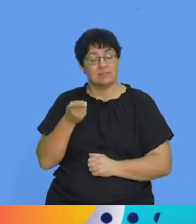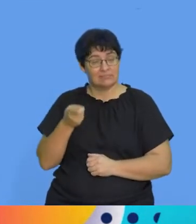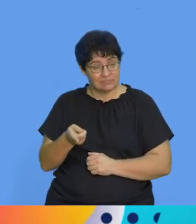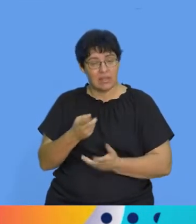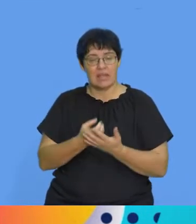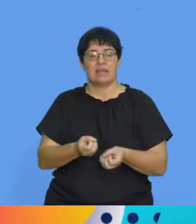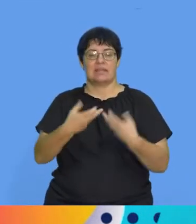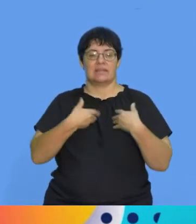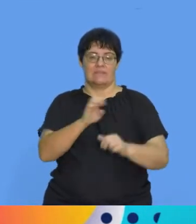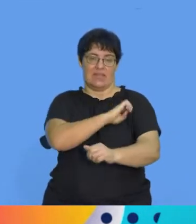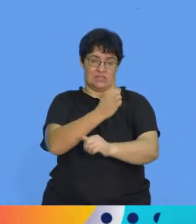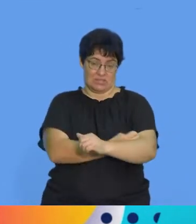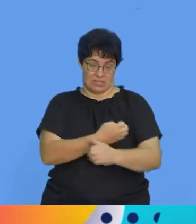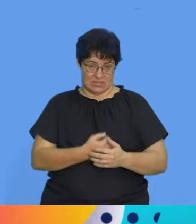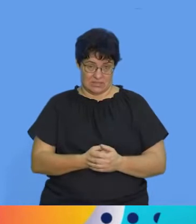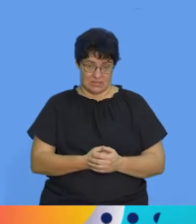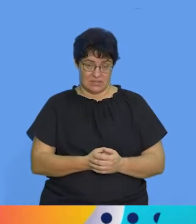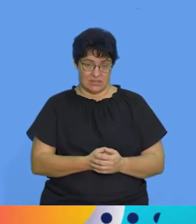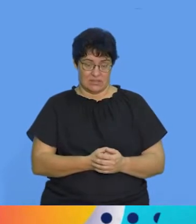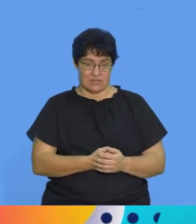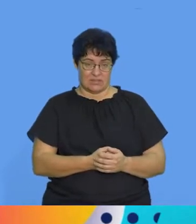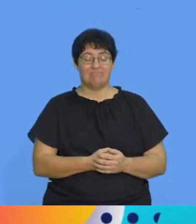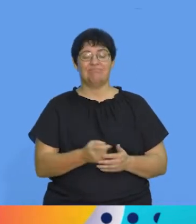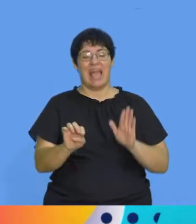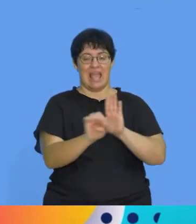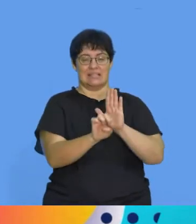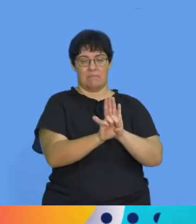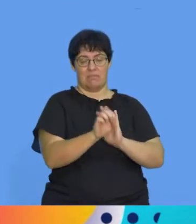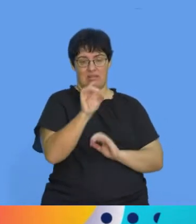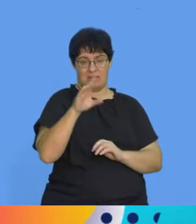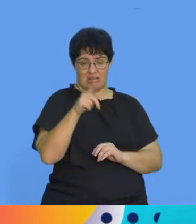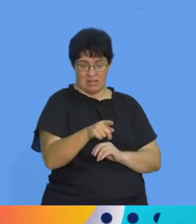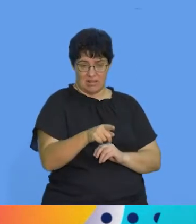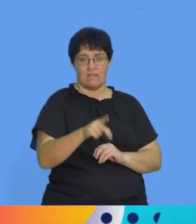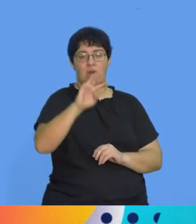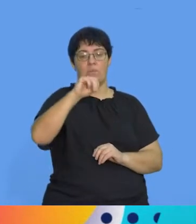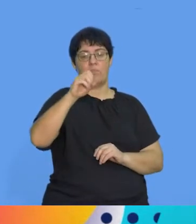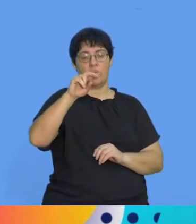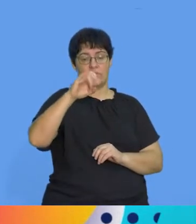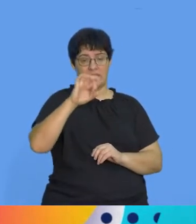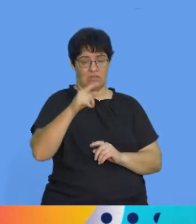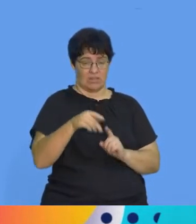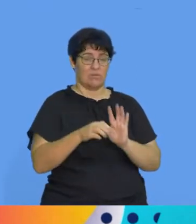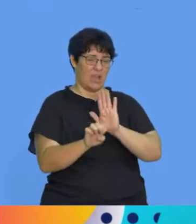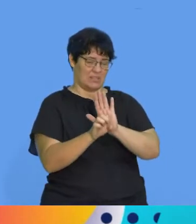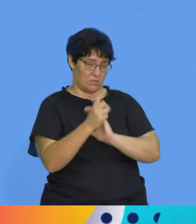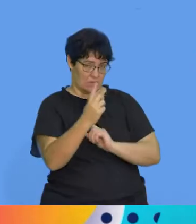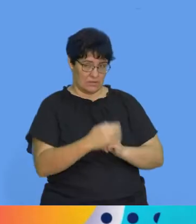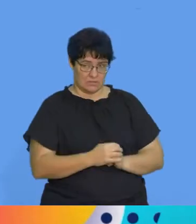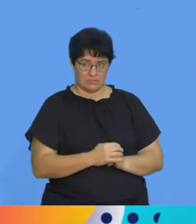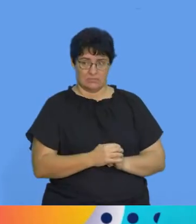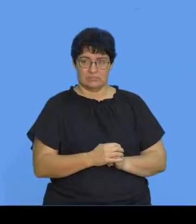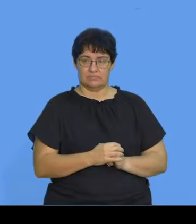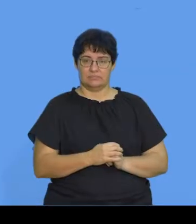eat it, it gives you energy, fructose. So that's one example of a